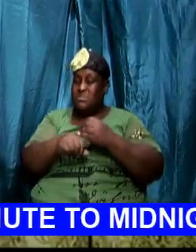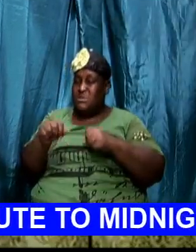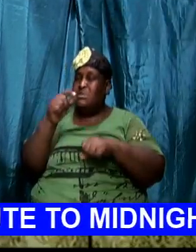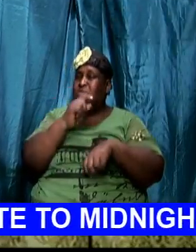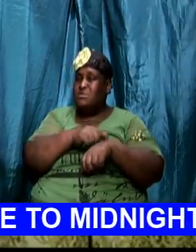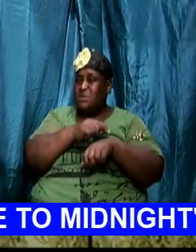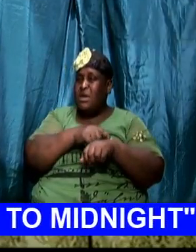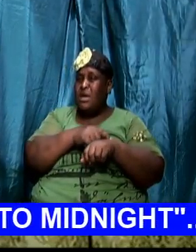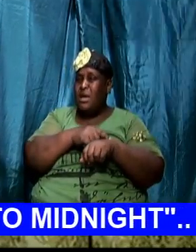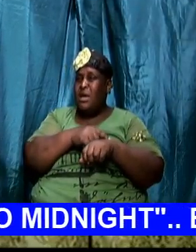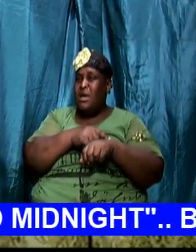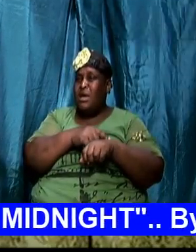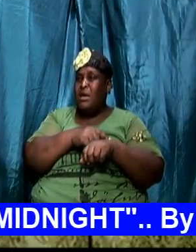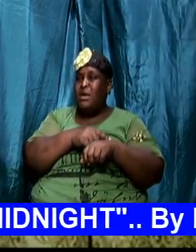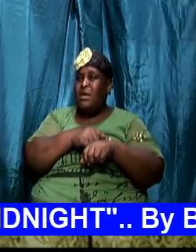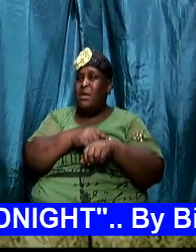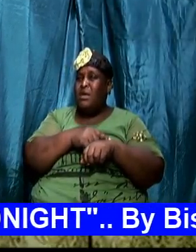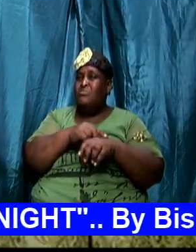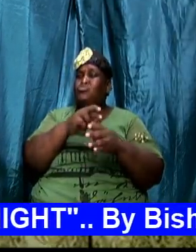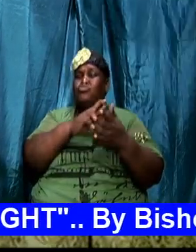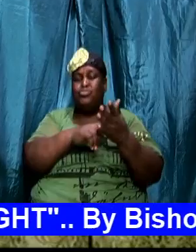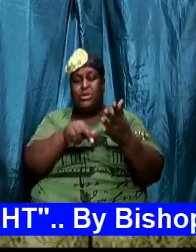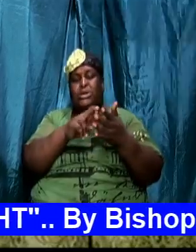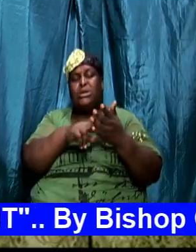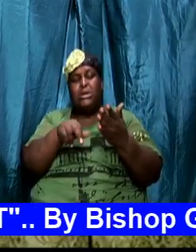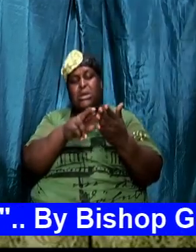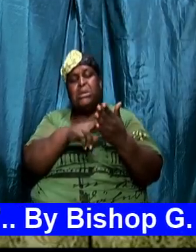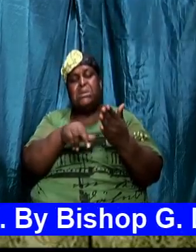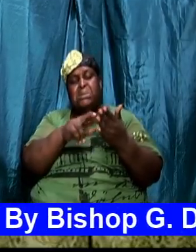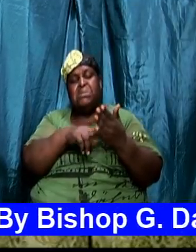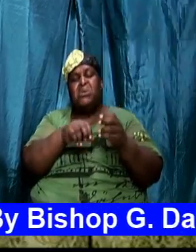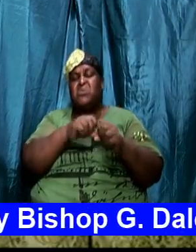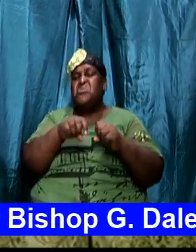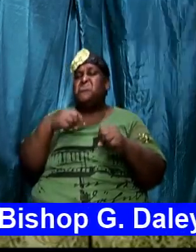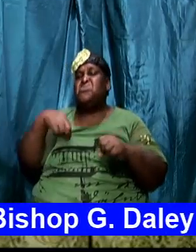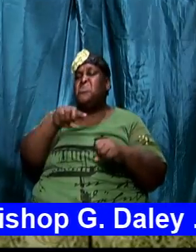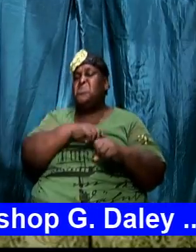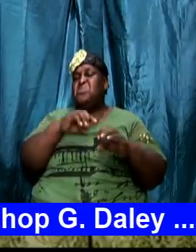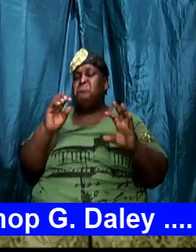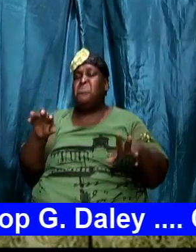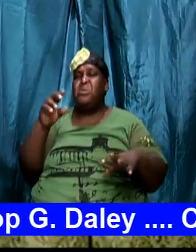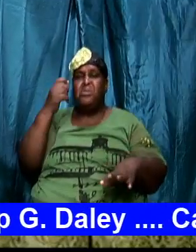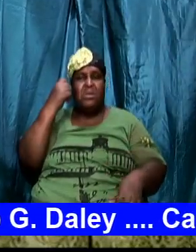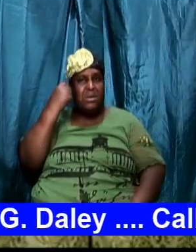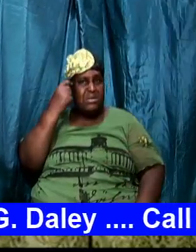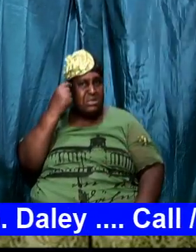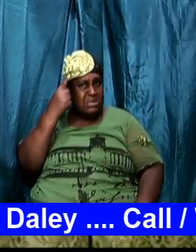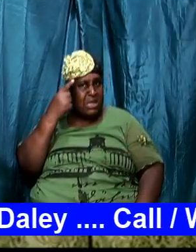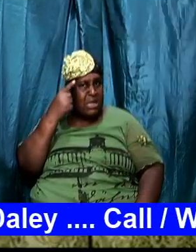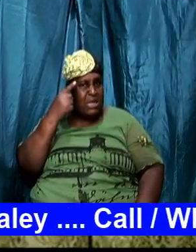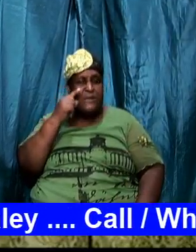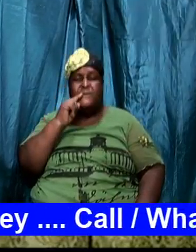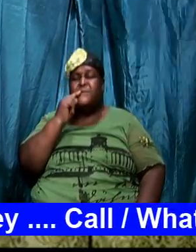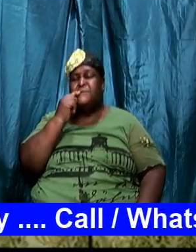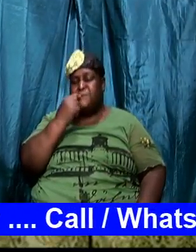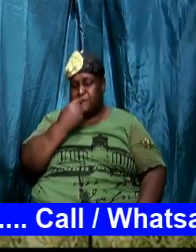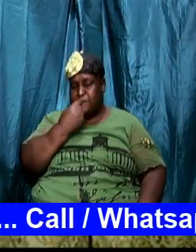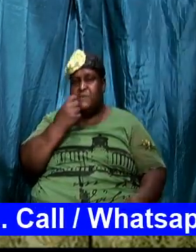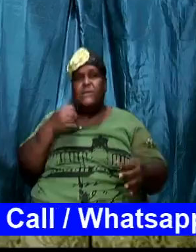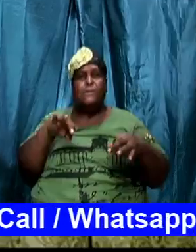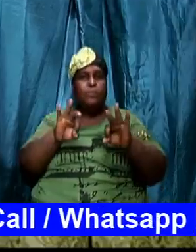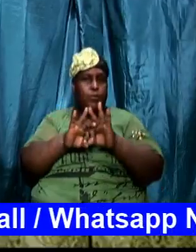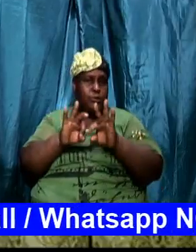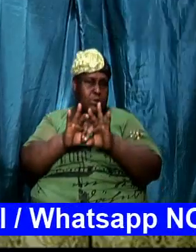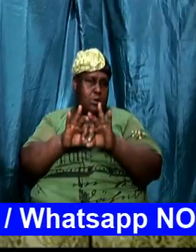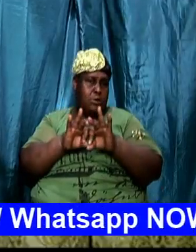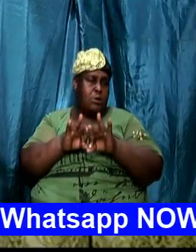can understand that it is crucial that we follow the word. I am going to break